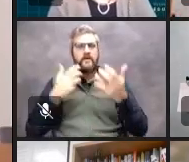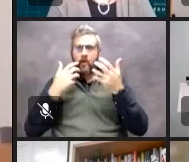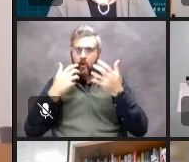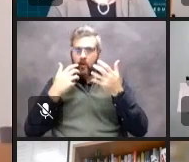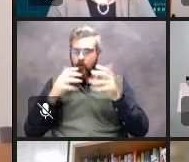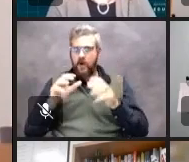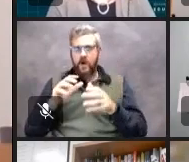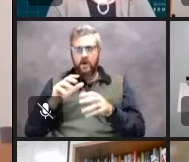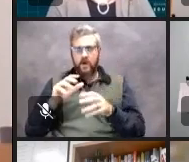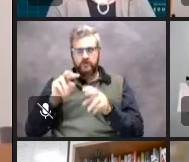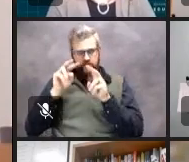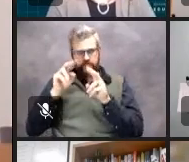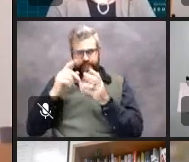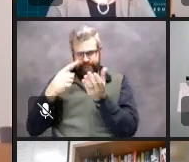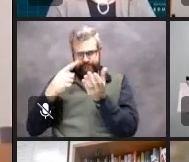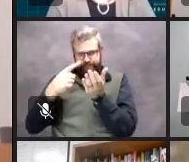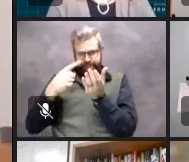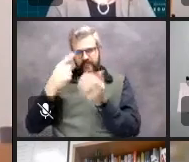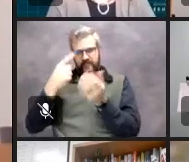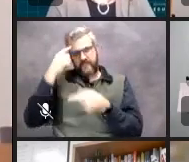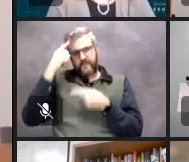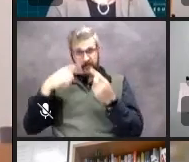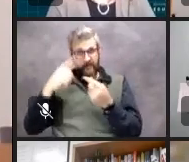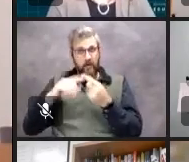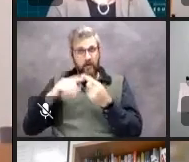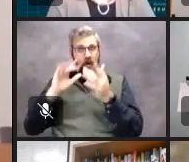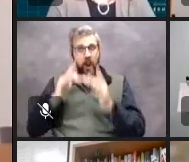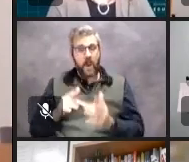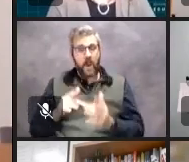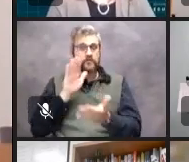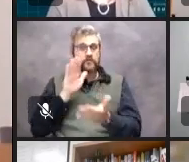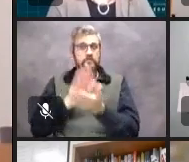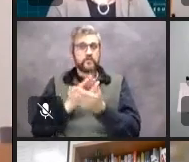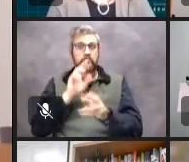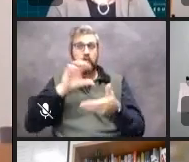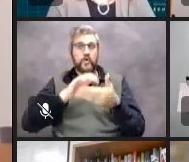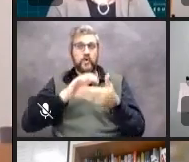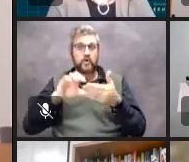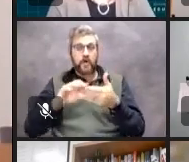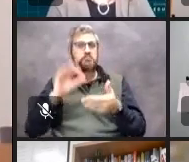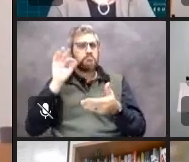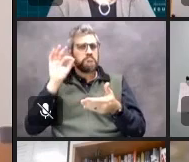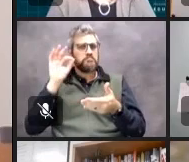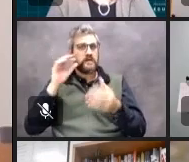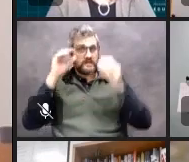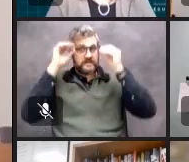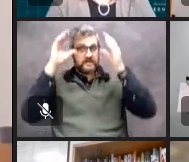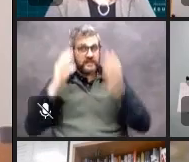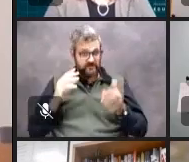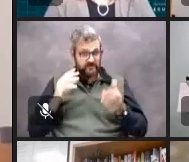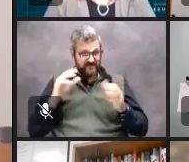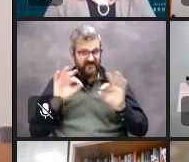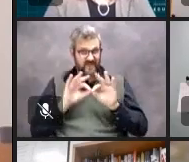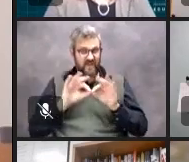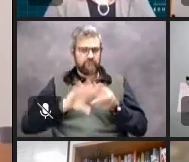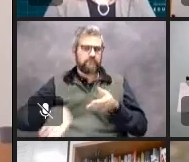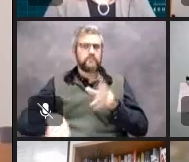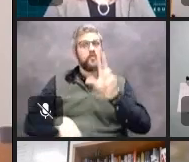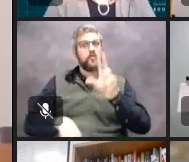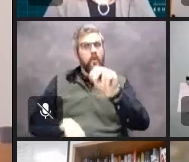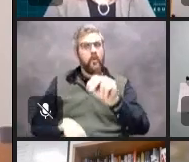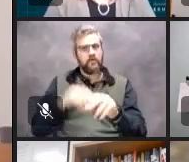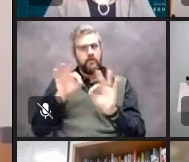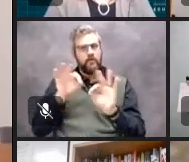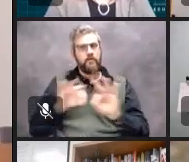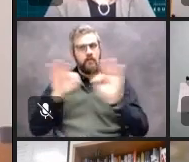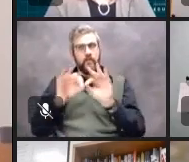online school report card and be dismissive of the value that teachers have to that one component of our school report card, because without